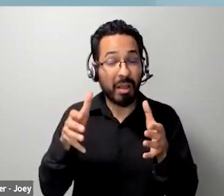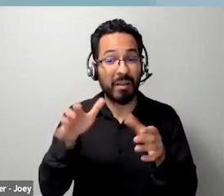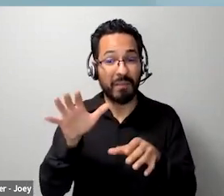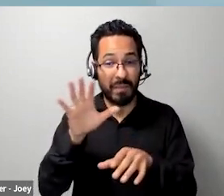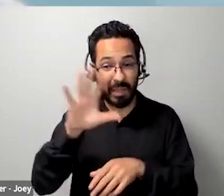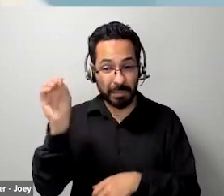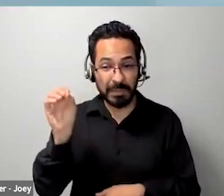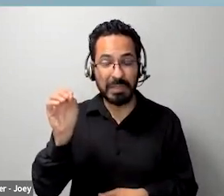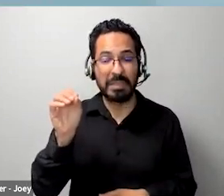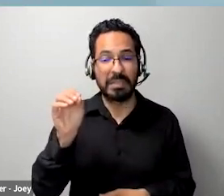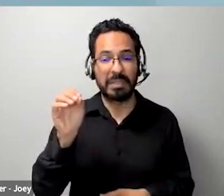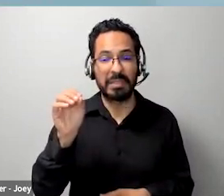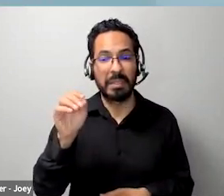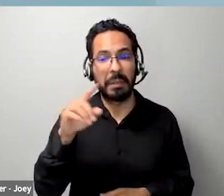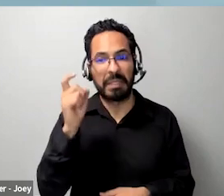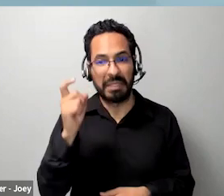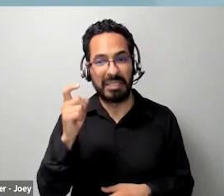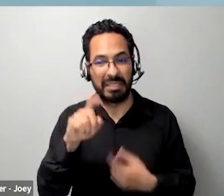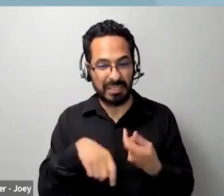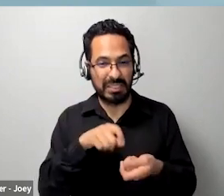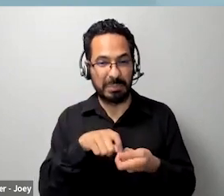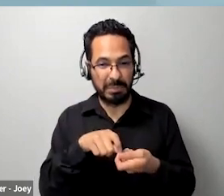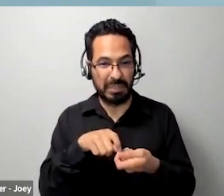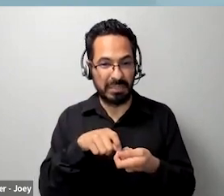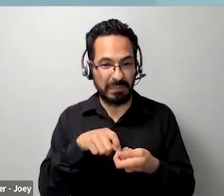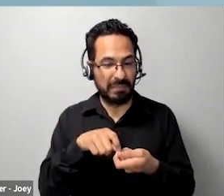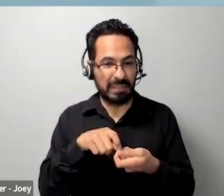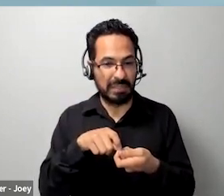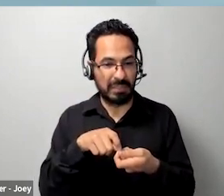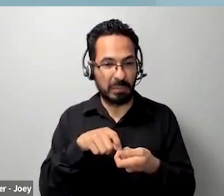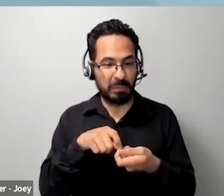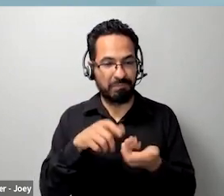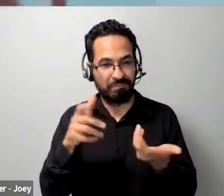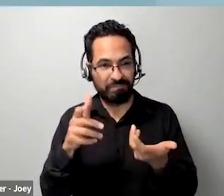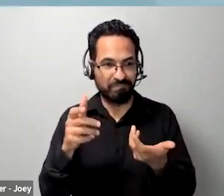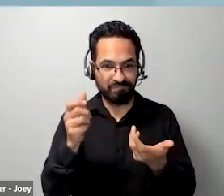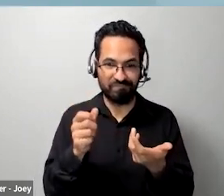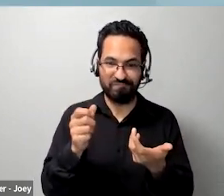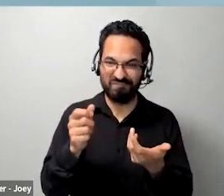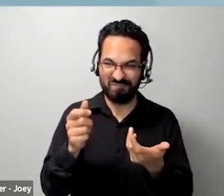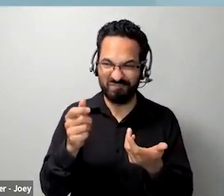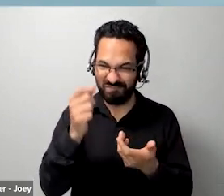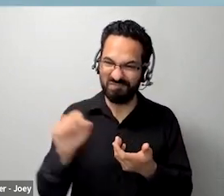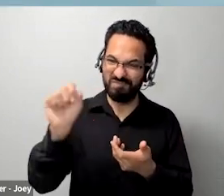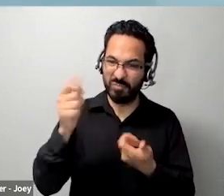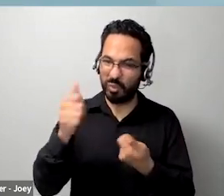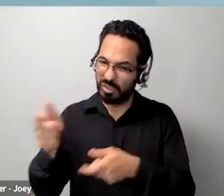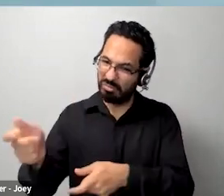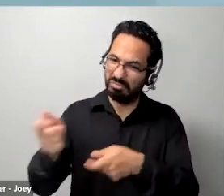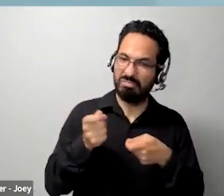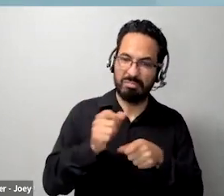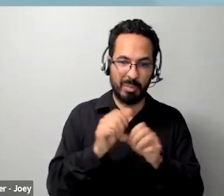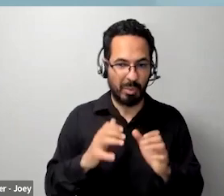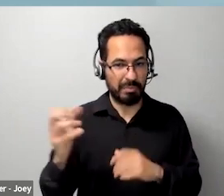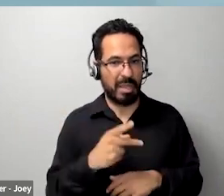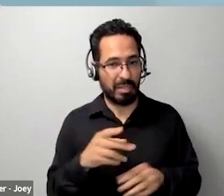is this distinct move for larger organizations like Salesforce, for example, to get people back into the office. A lot